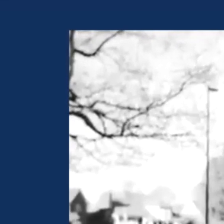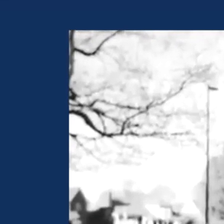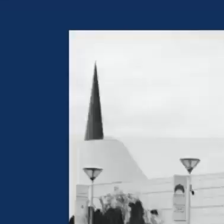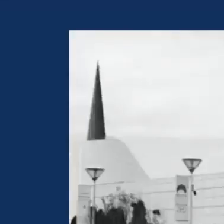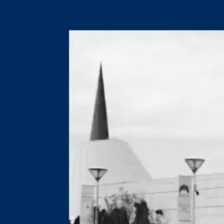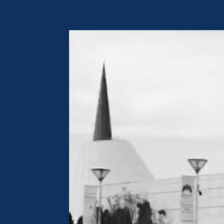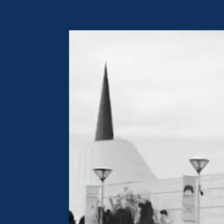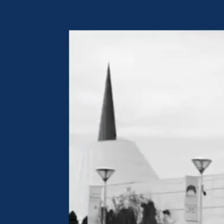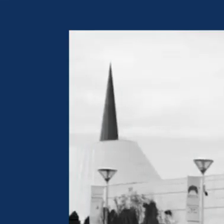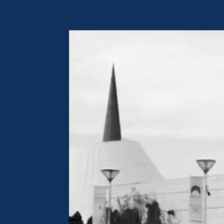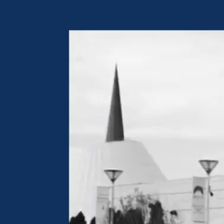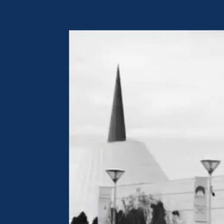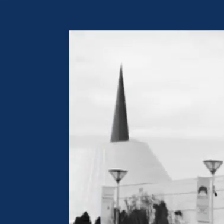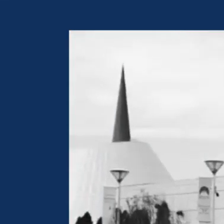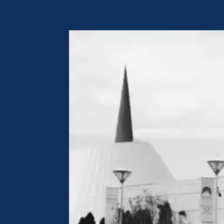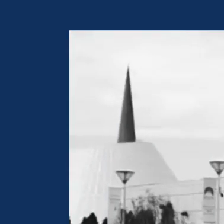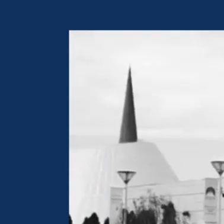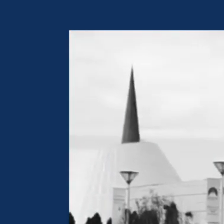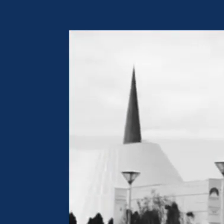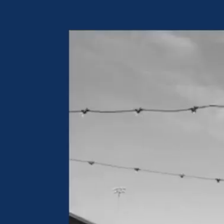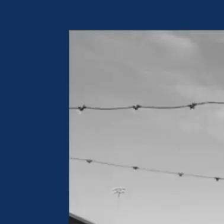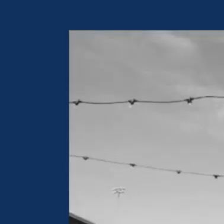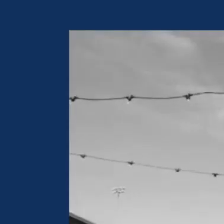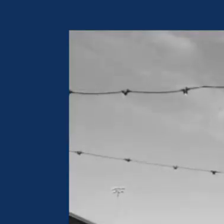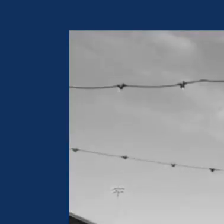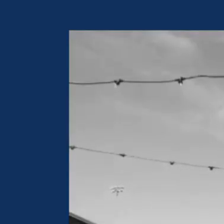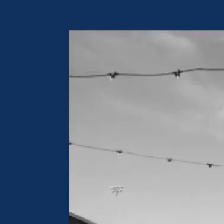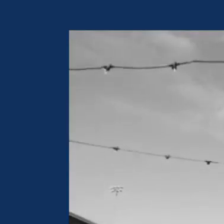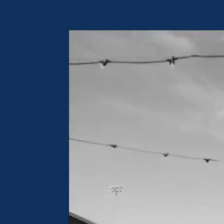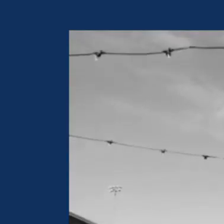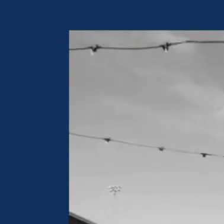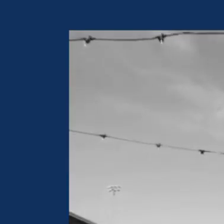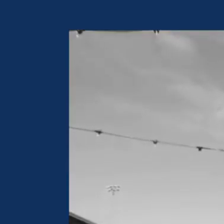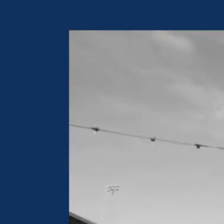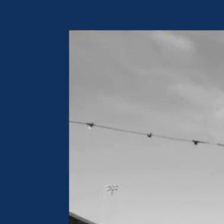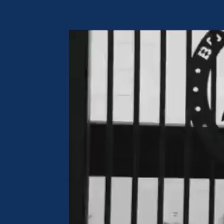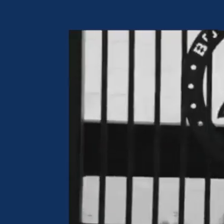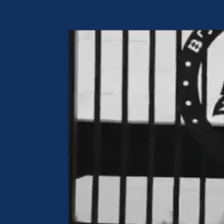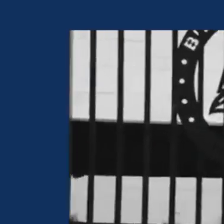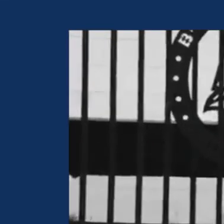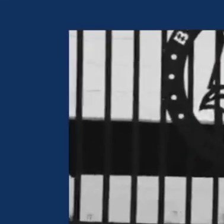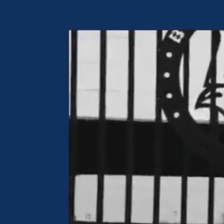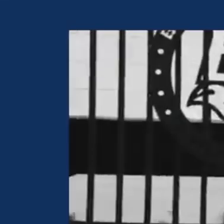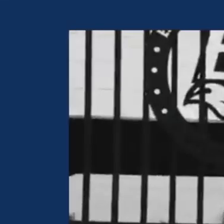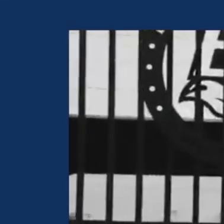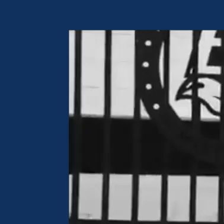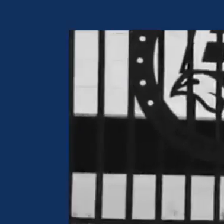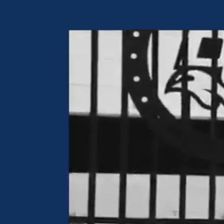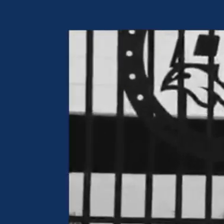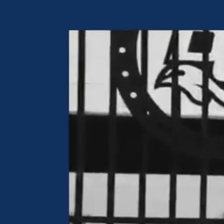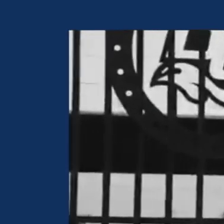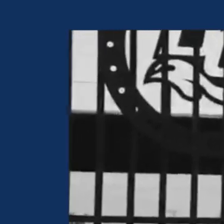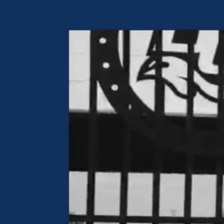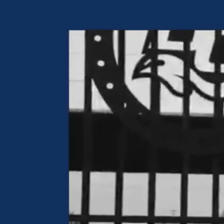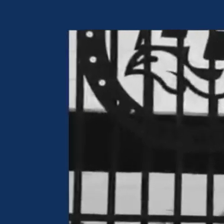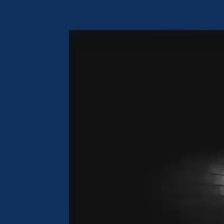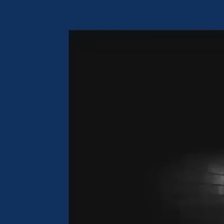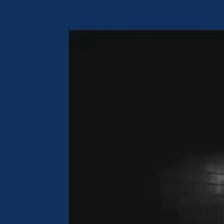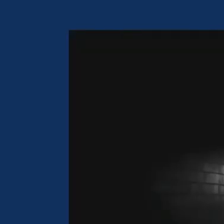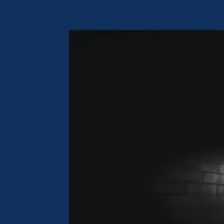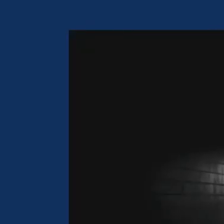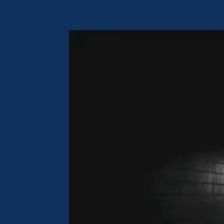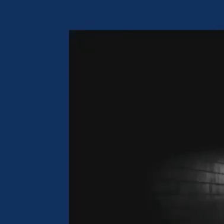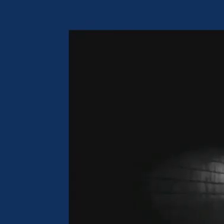together, not to be in motion. But these vacant streets and empty stadiums are not signs of